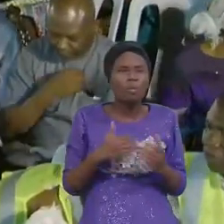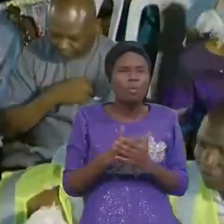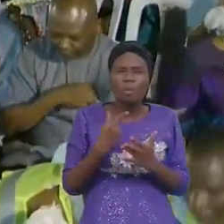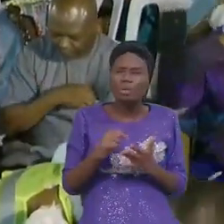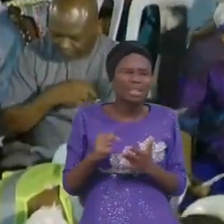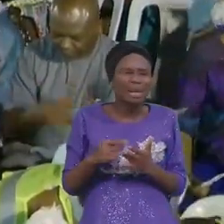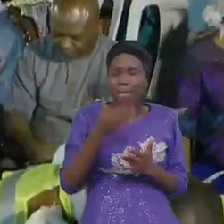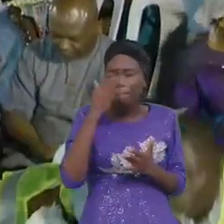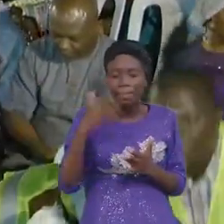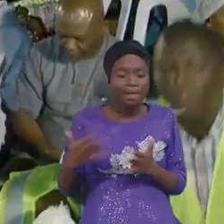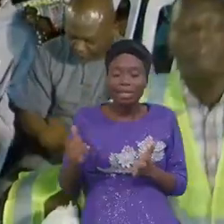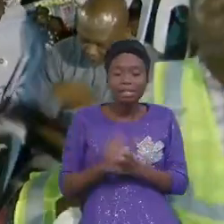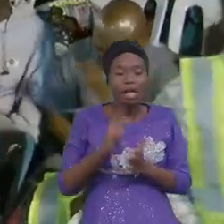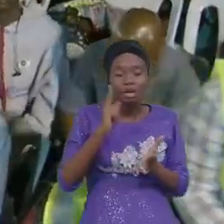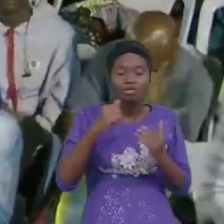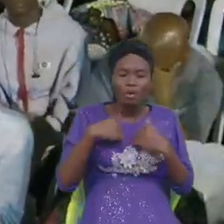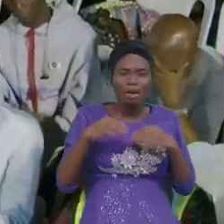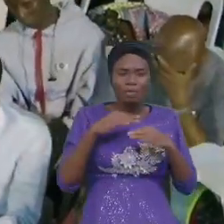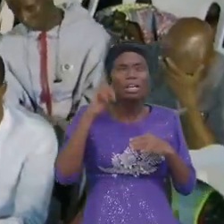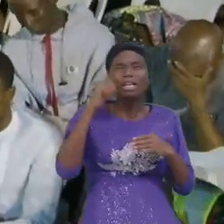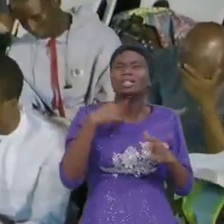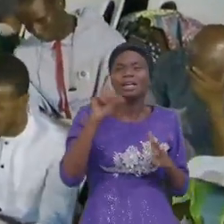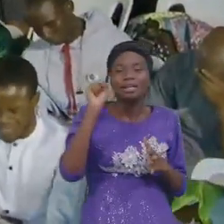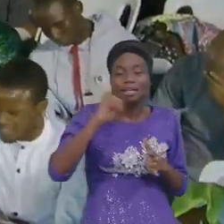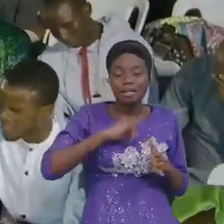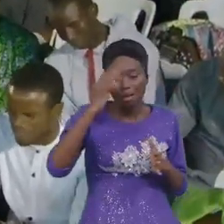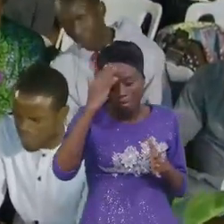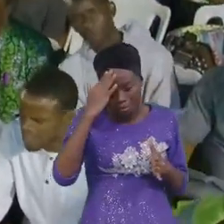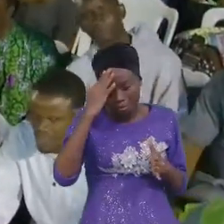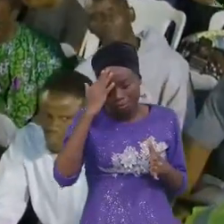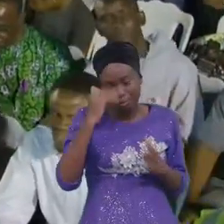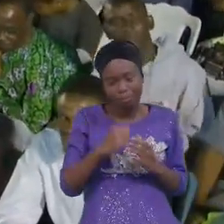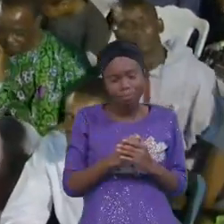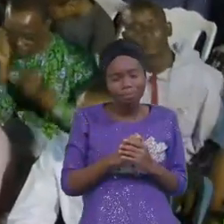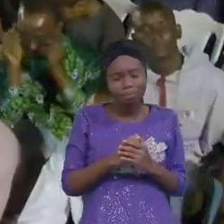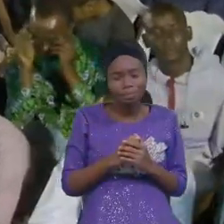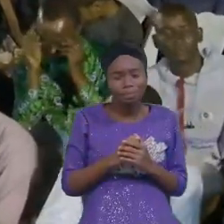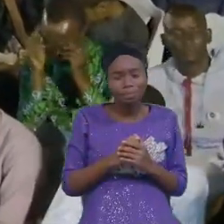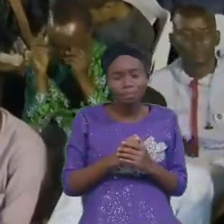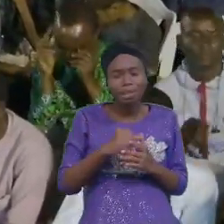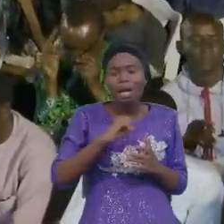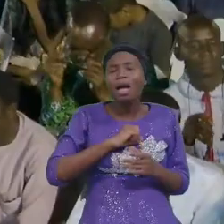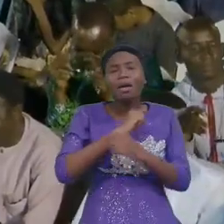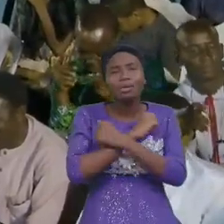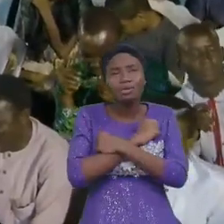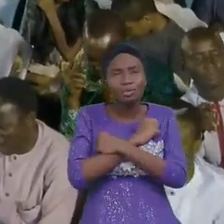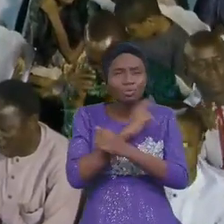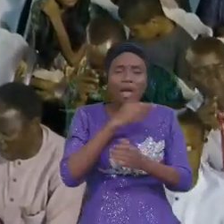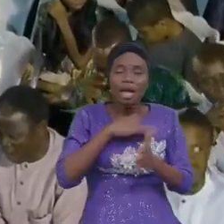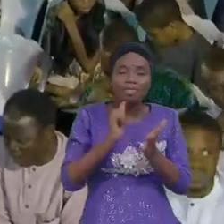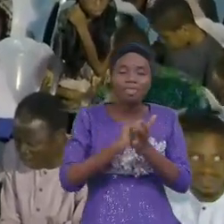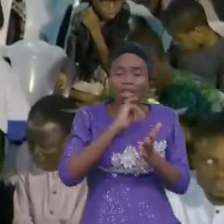you've done. He says, yes, I know. I didn't like those things you did, but I love you. And that's why I